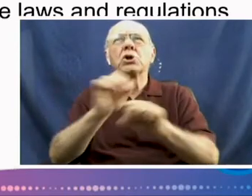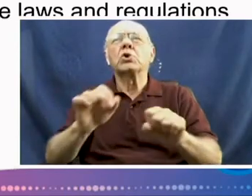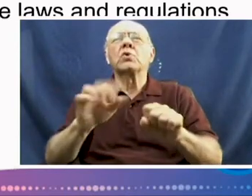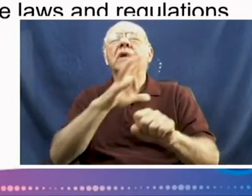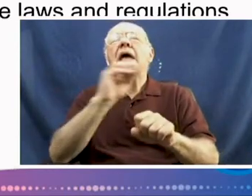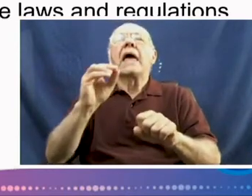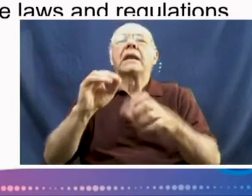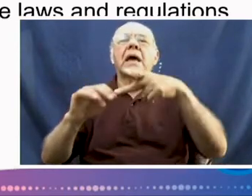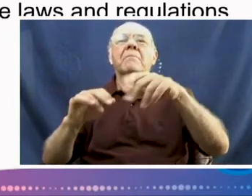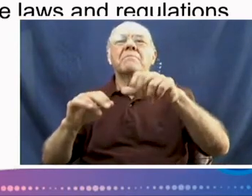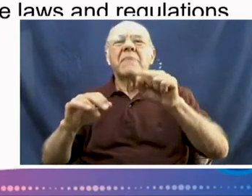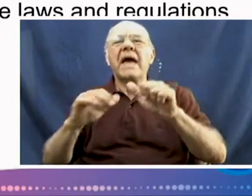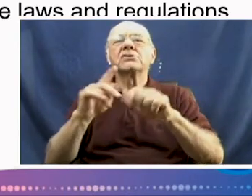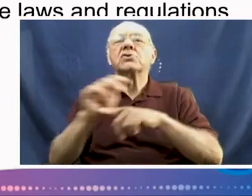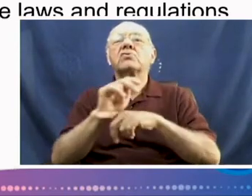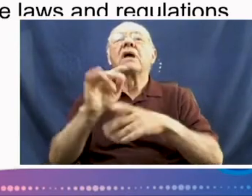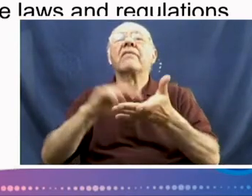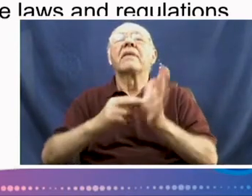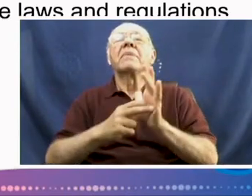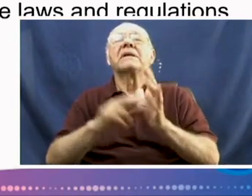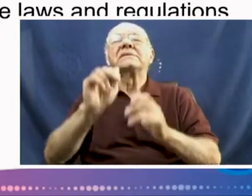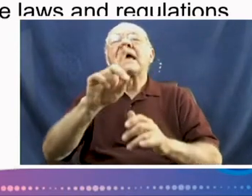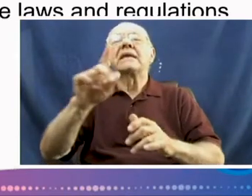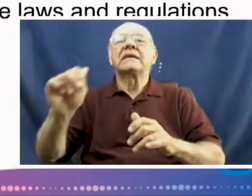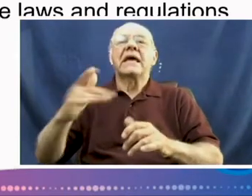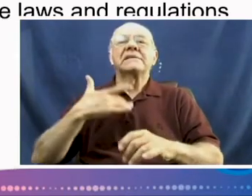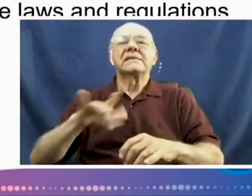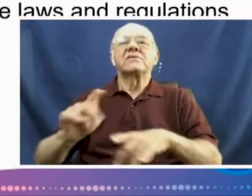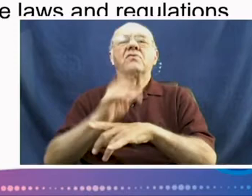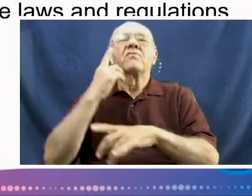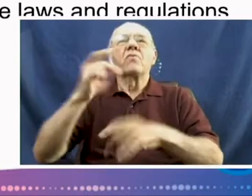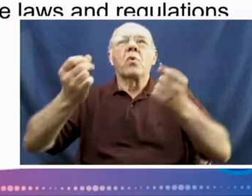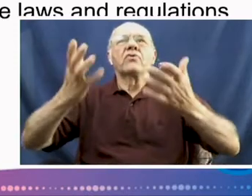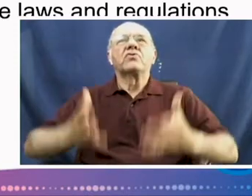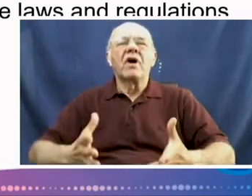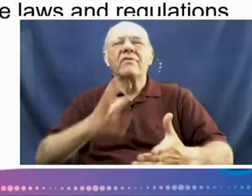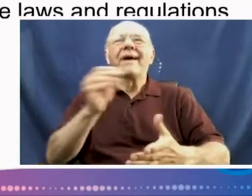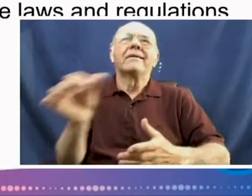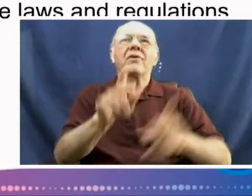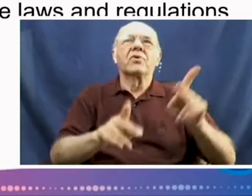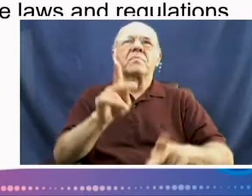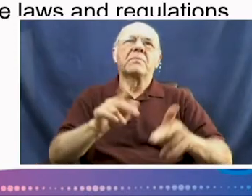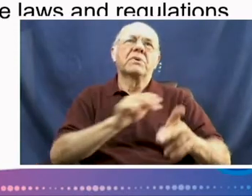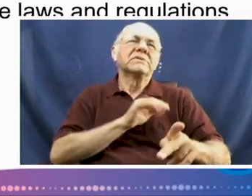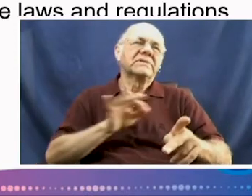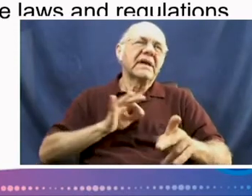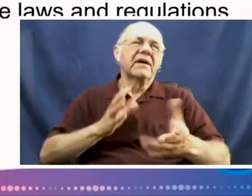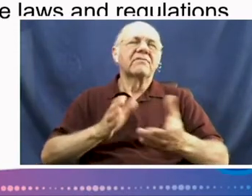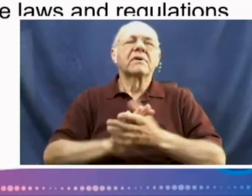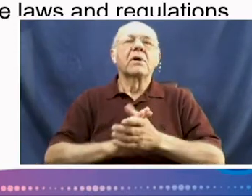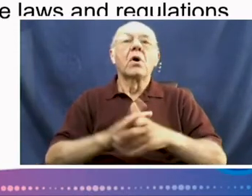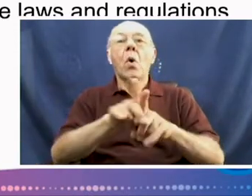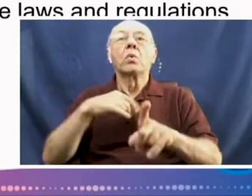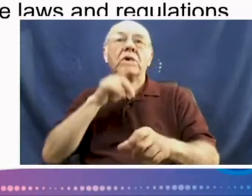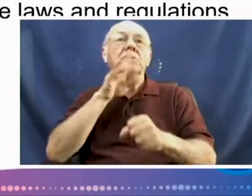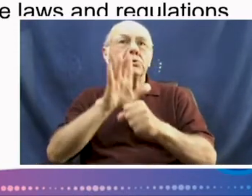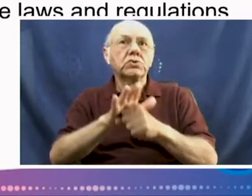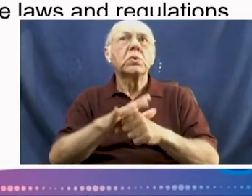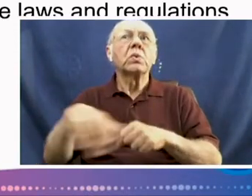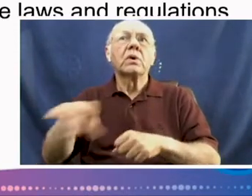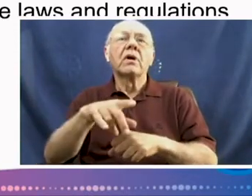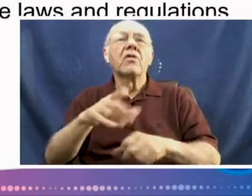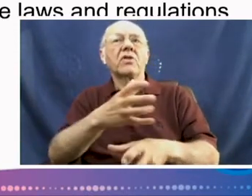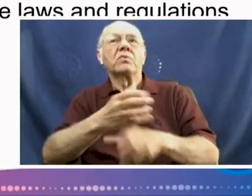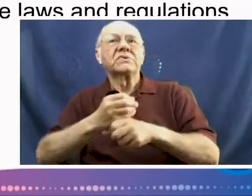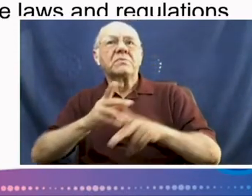includes ADA sensitivity training for our drivers and other staff. We also ensure our subrecipient partners comply with